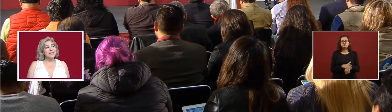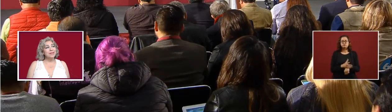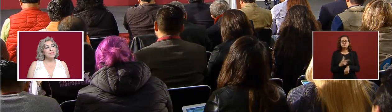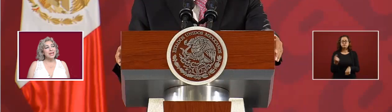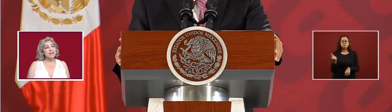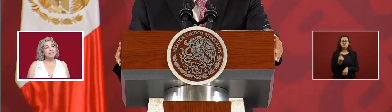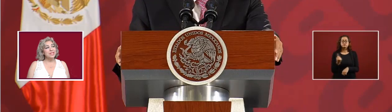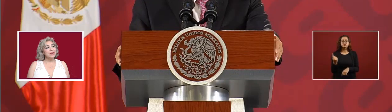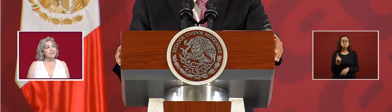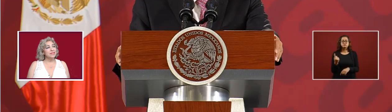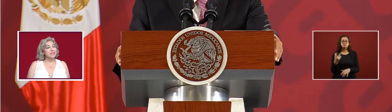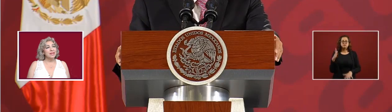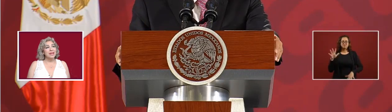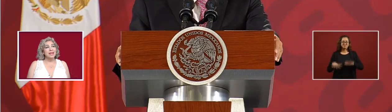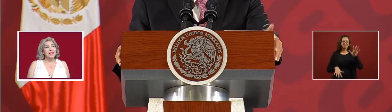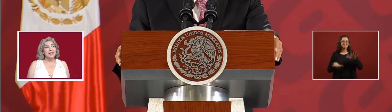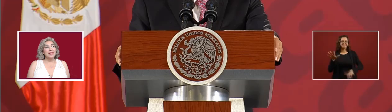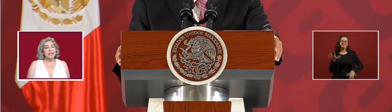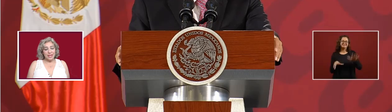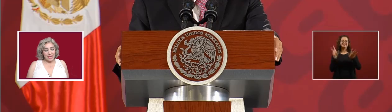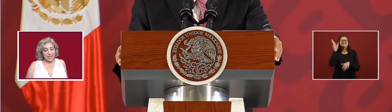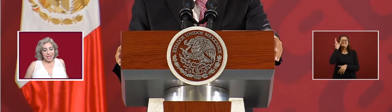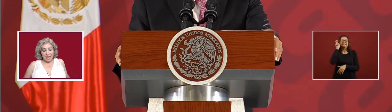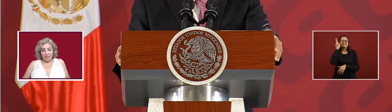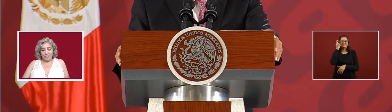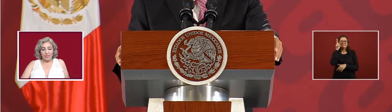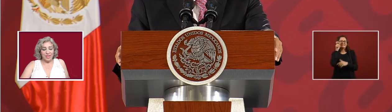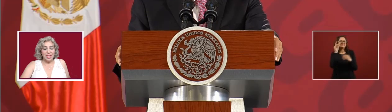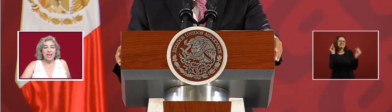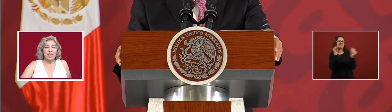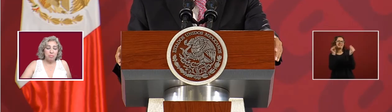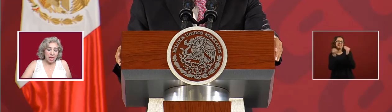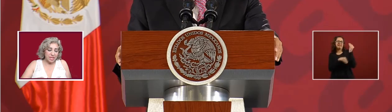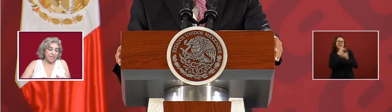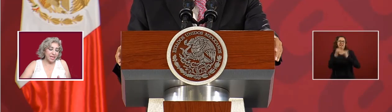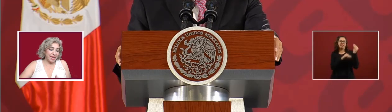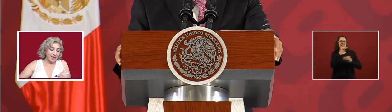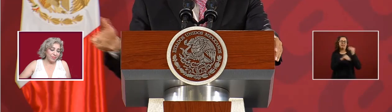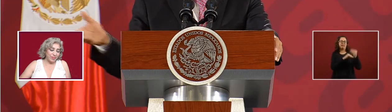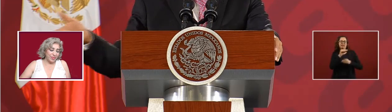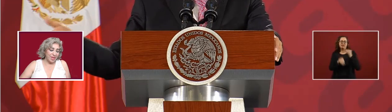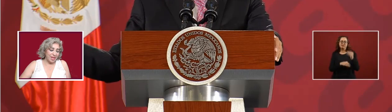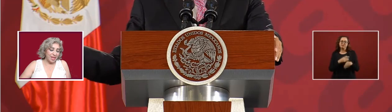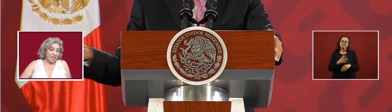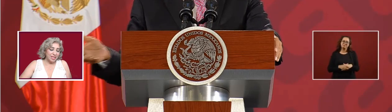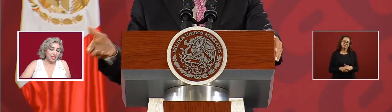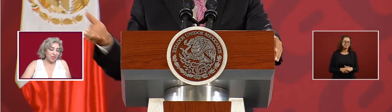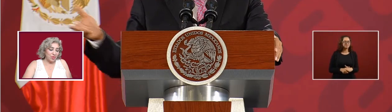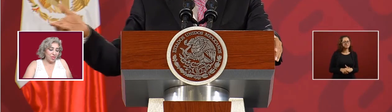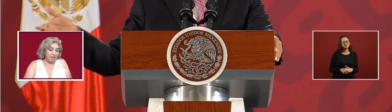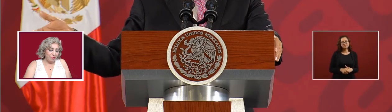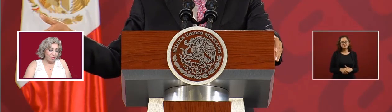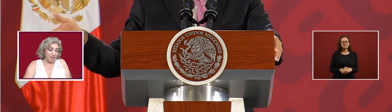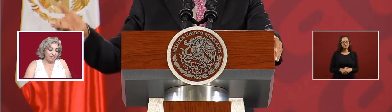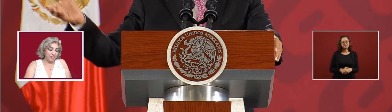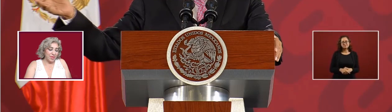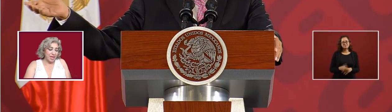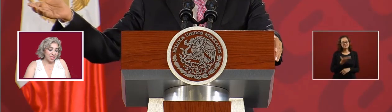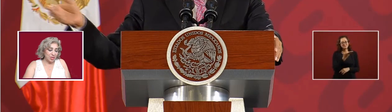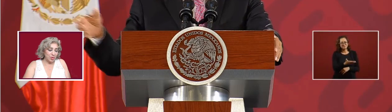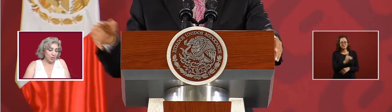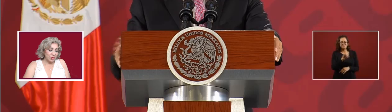Because sometimes there's grilla, like politicking. So therefore,